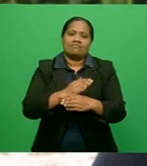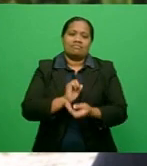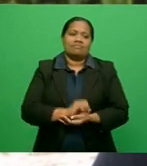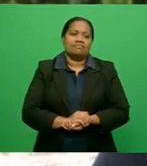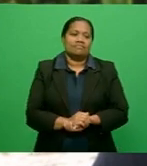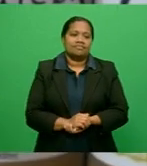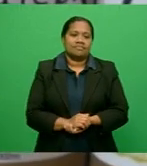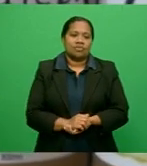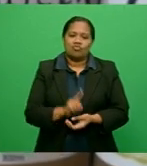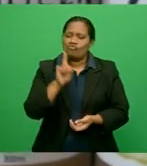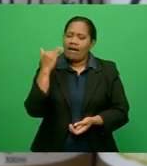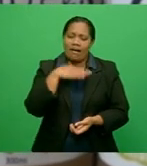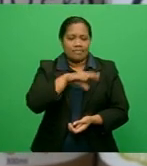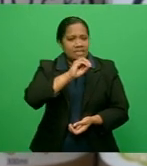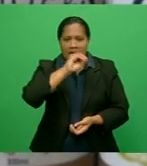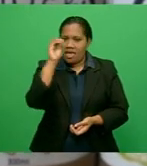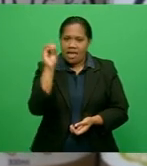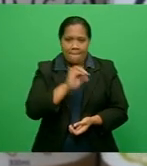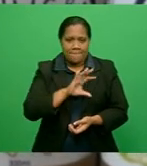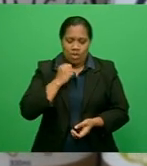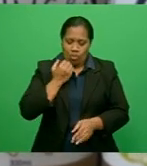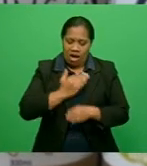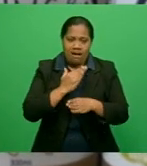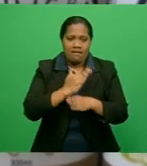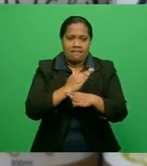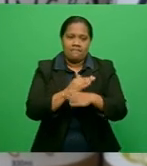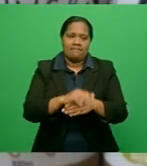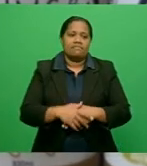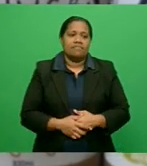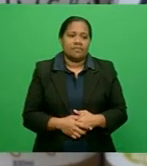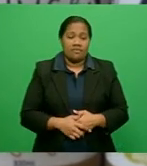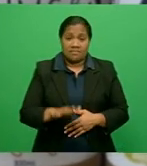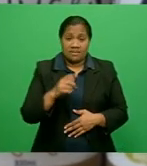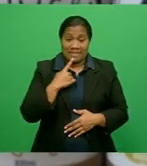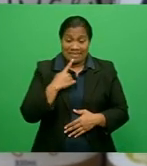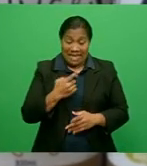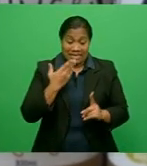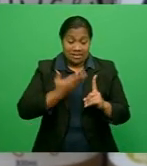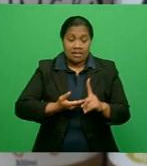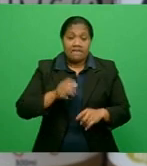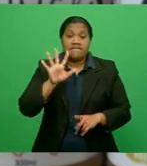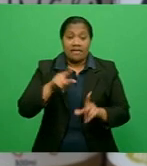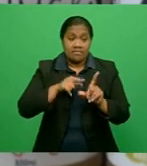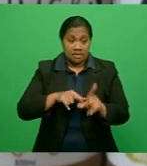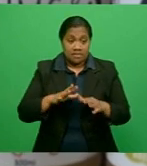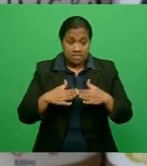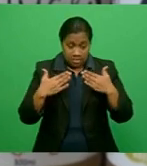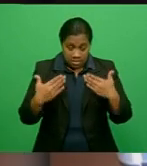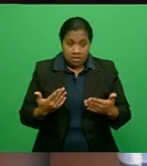your 100%. Dauna Kamakama says 5 years from now, he wants to be a major